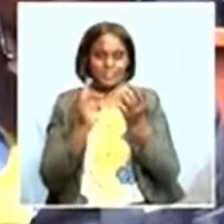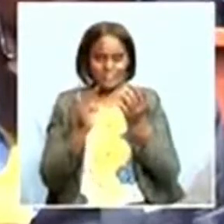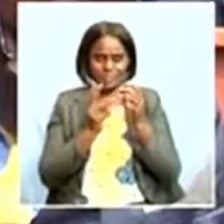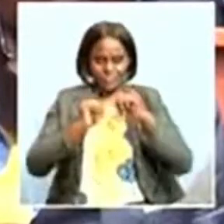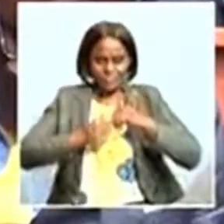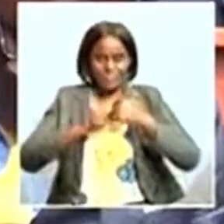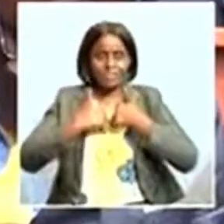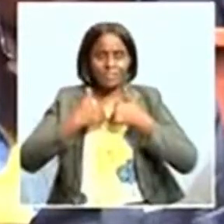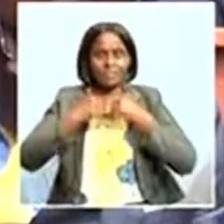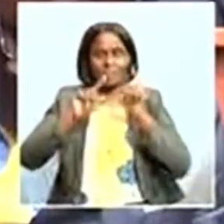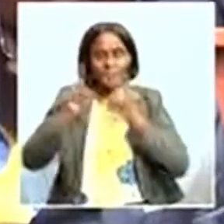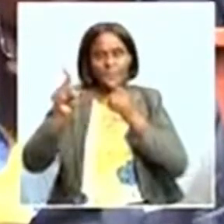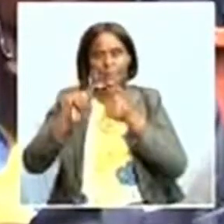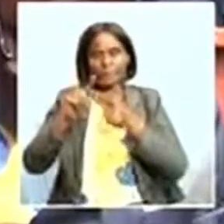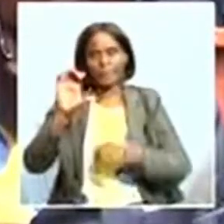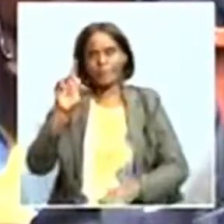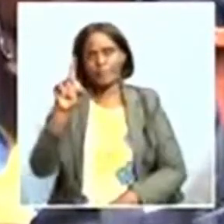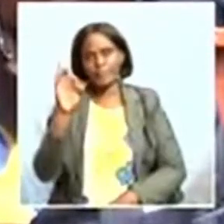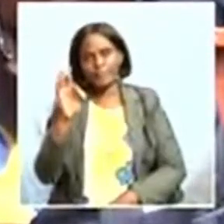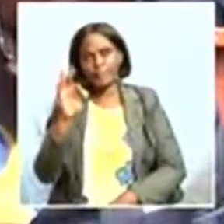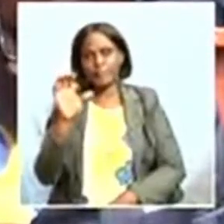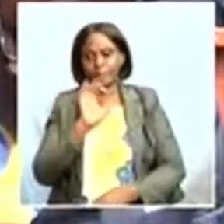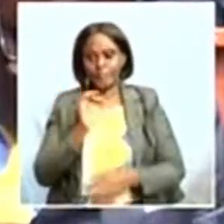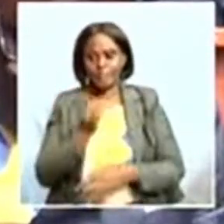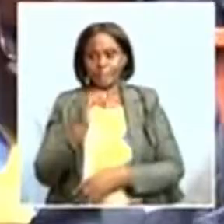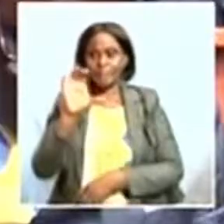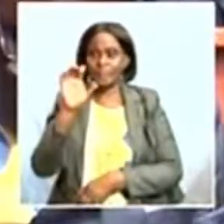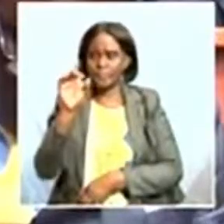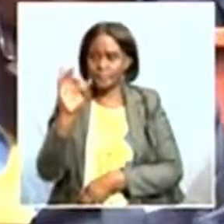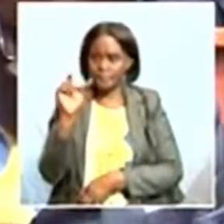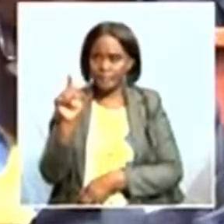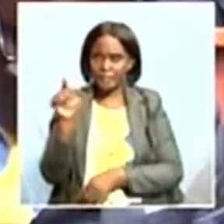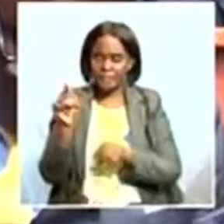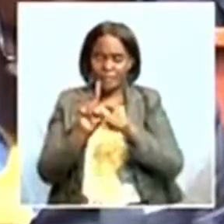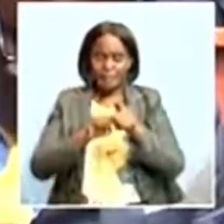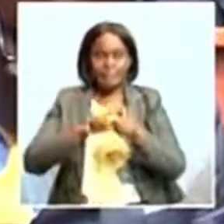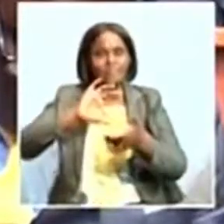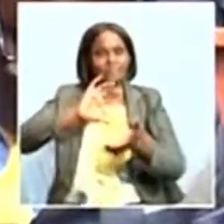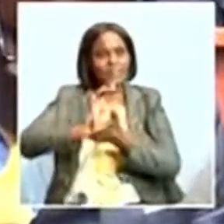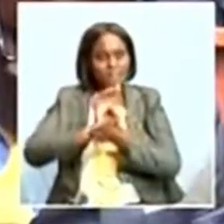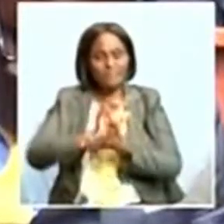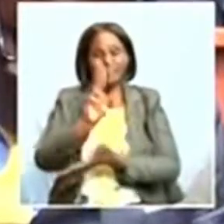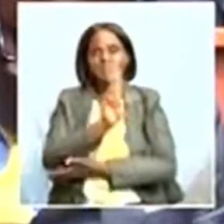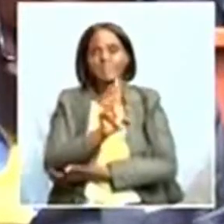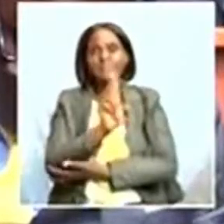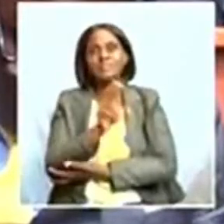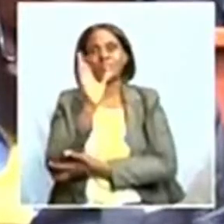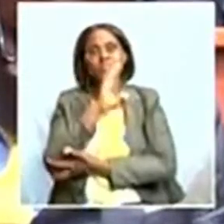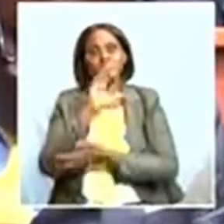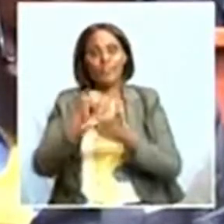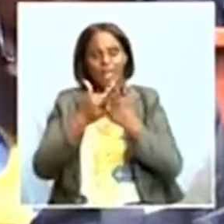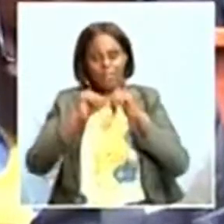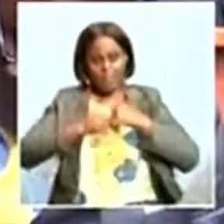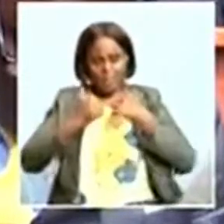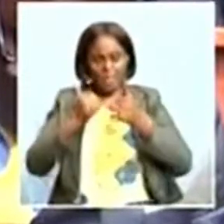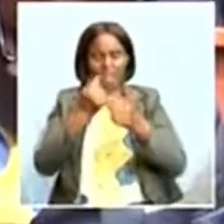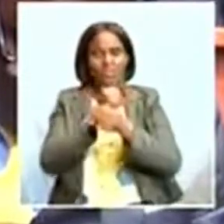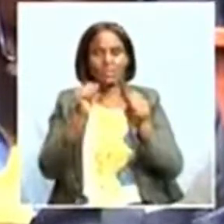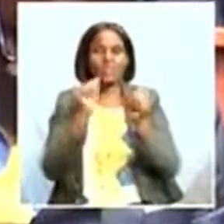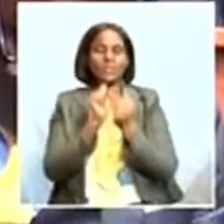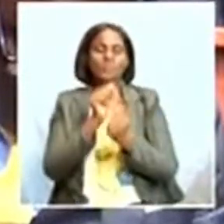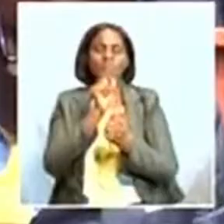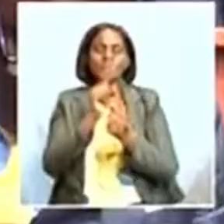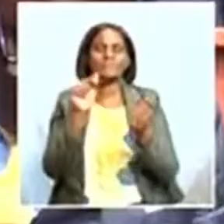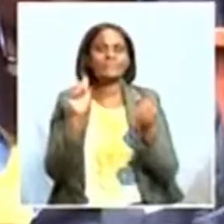We go to CDF, our CDF is completely utilized. How do we deal with